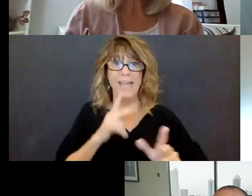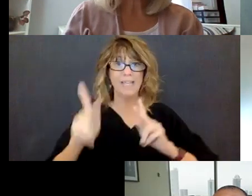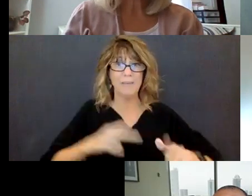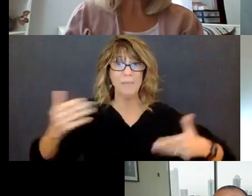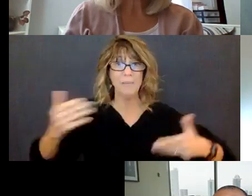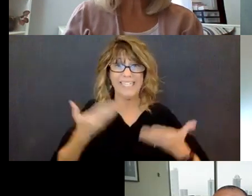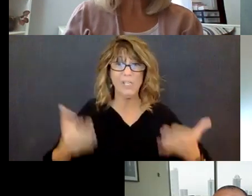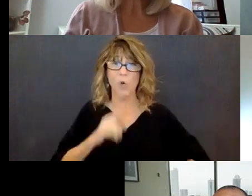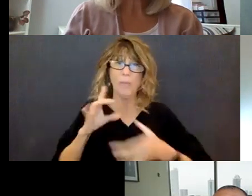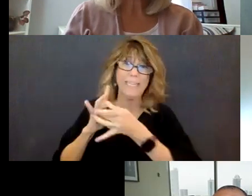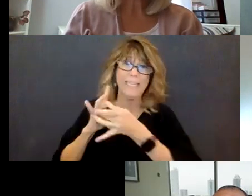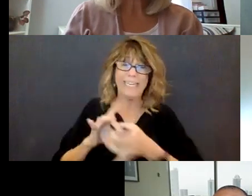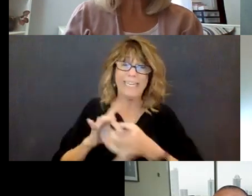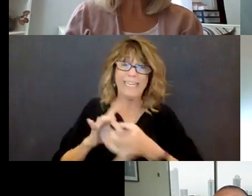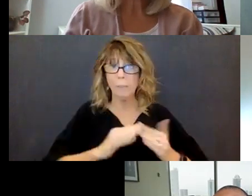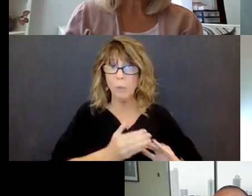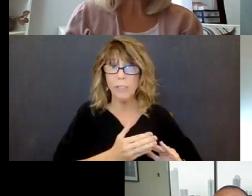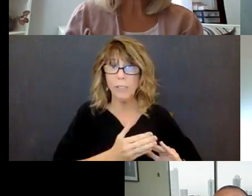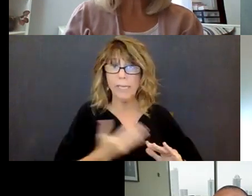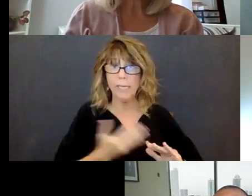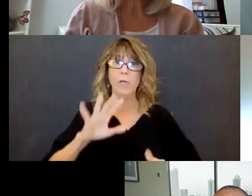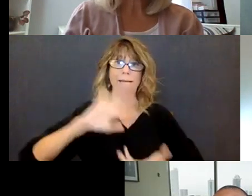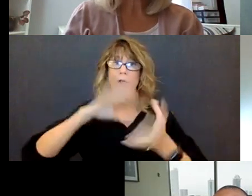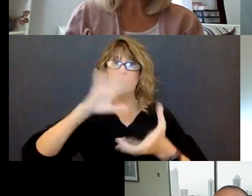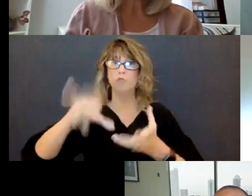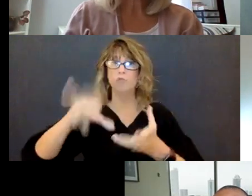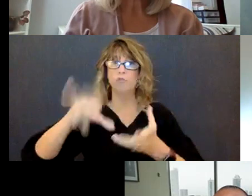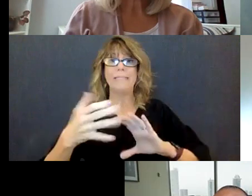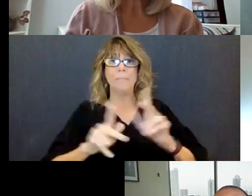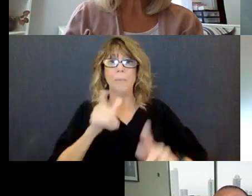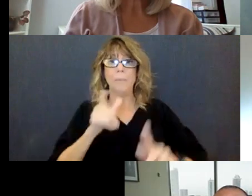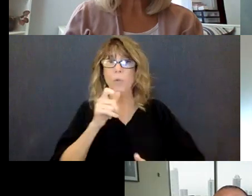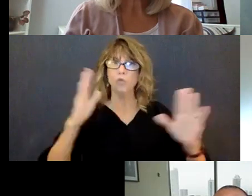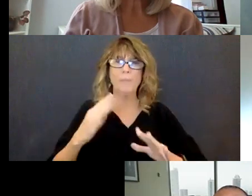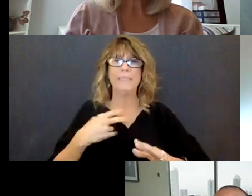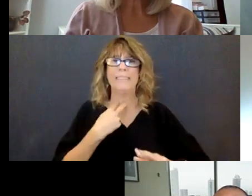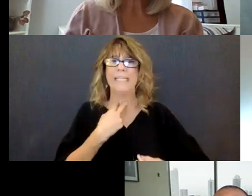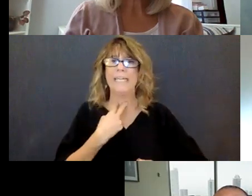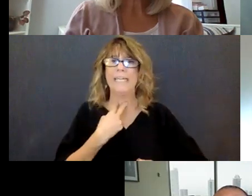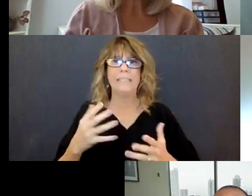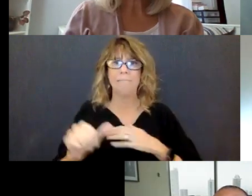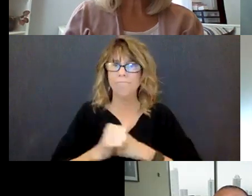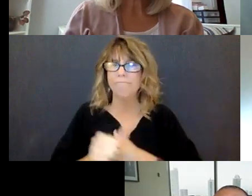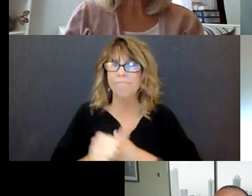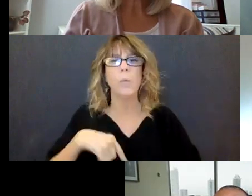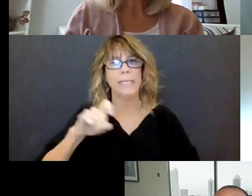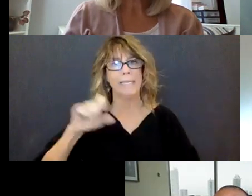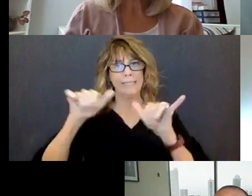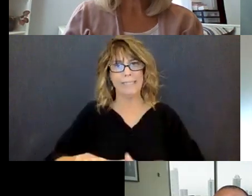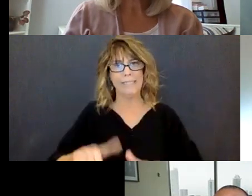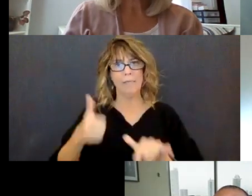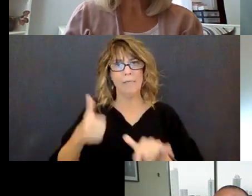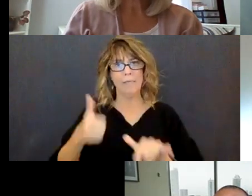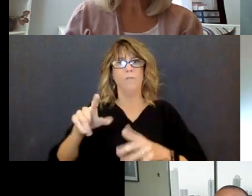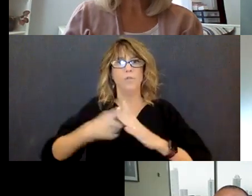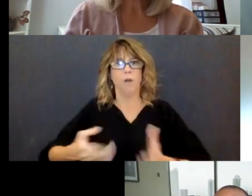really connected to the community, and we're in crisis. Our people are in trouble, and we really need for the system to start listening to